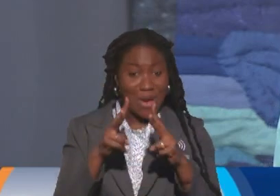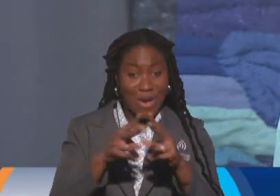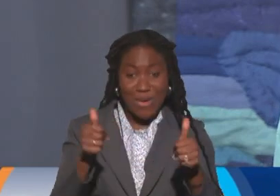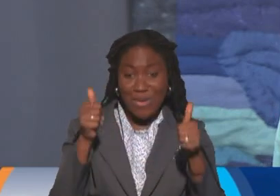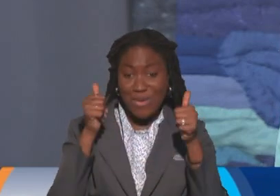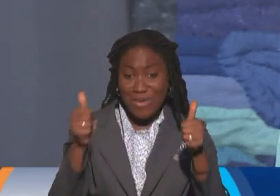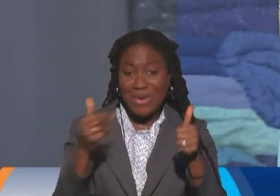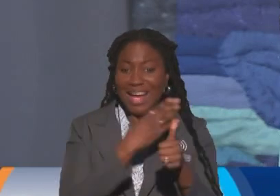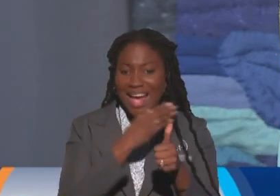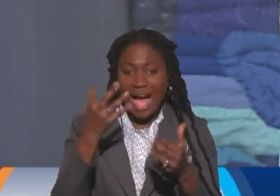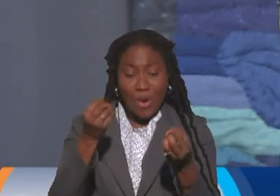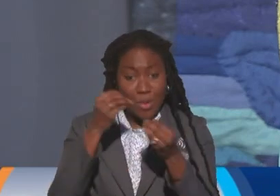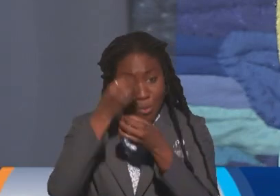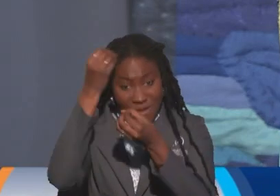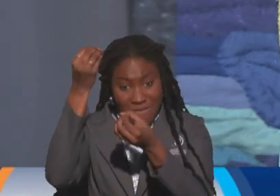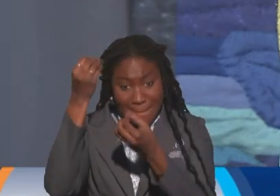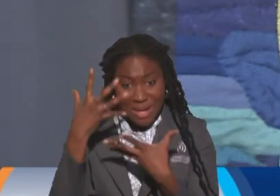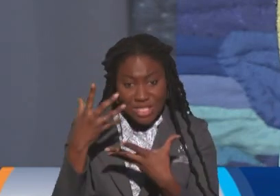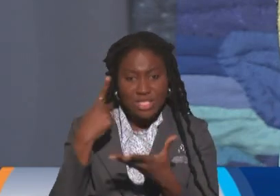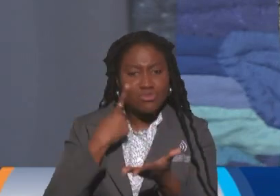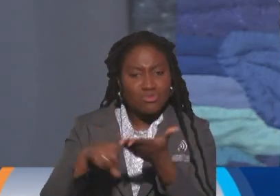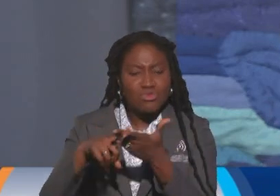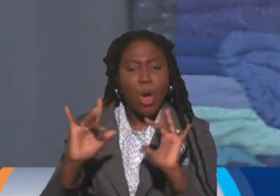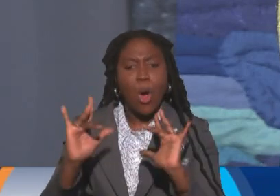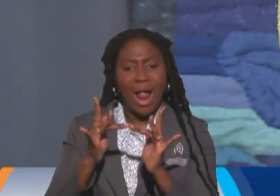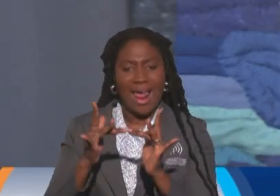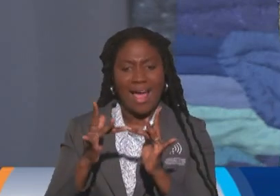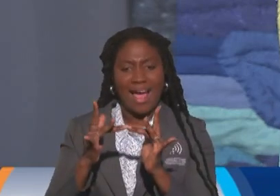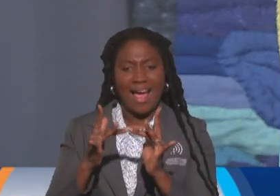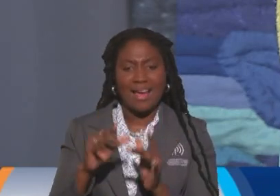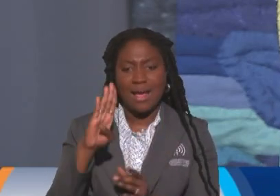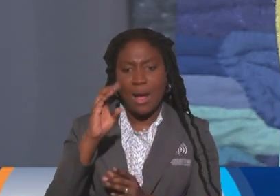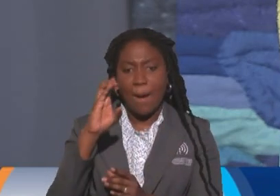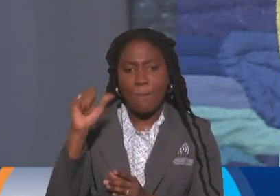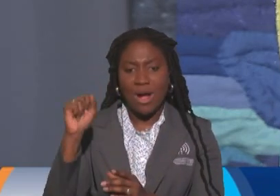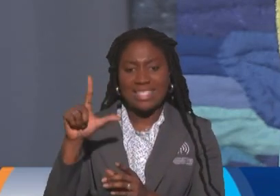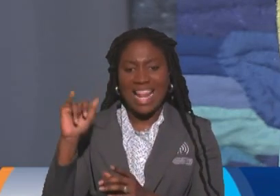And for more information, you just go online to